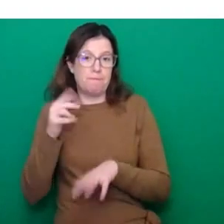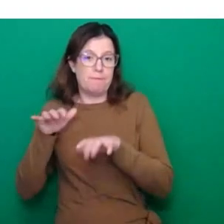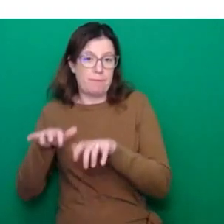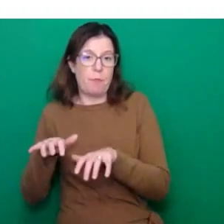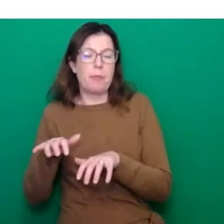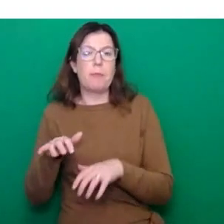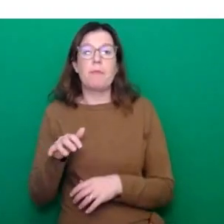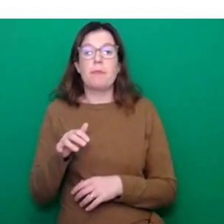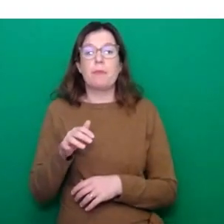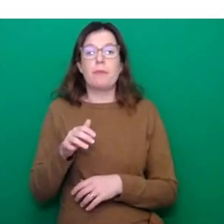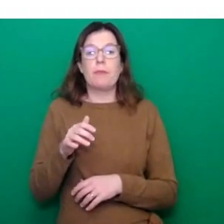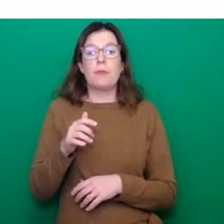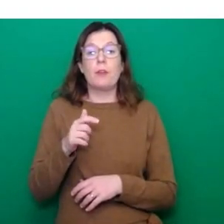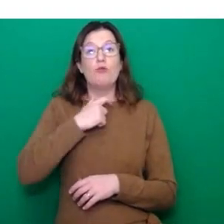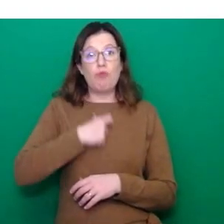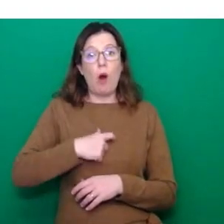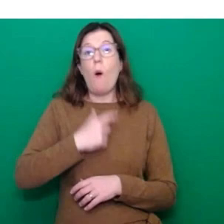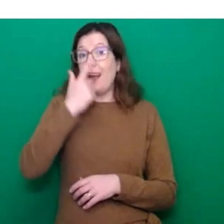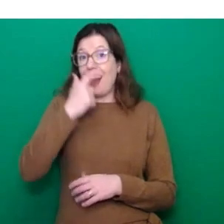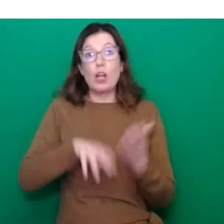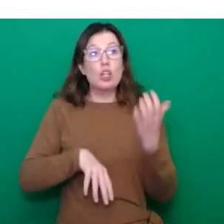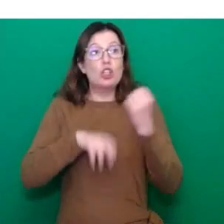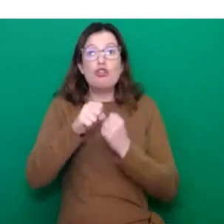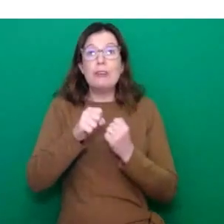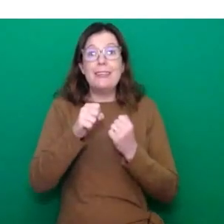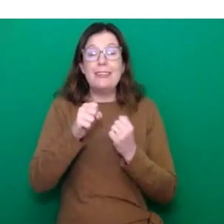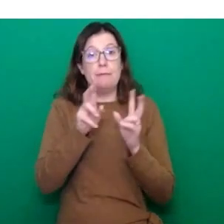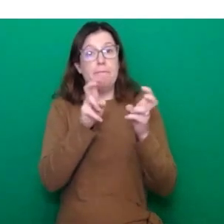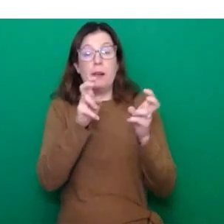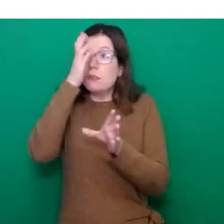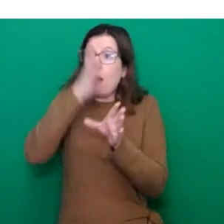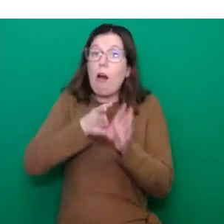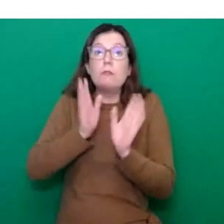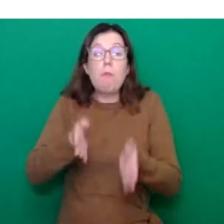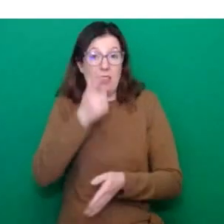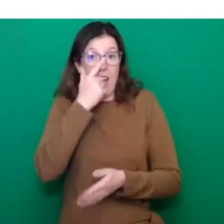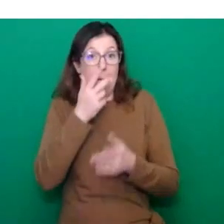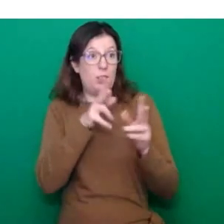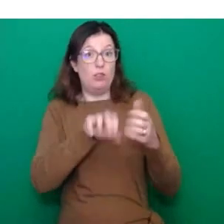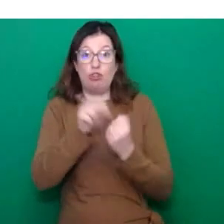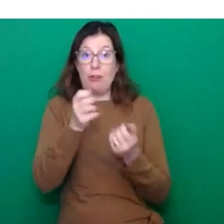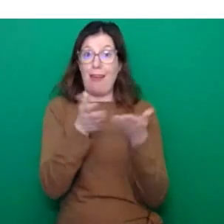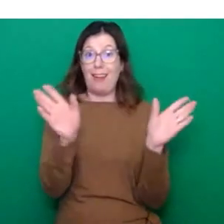you can come into these roles with any degree. It doesn't have to be psychology. That's definitely true.